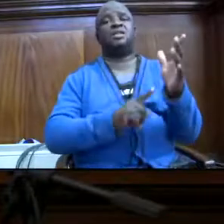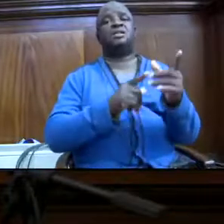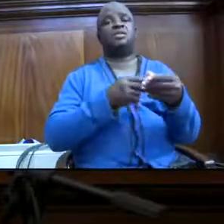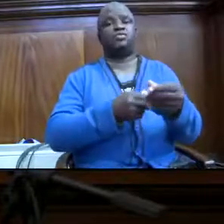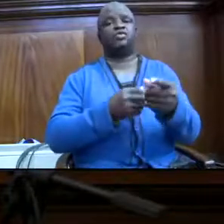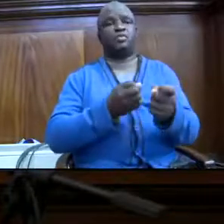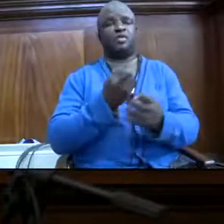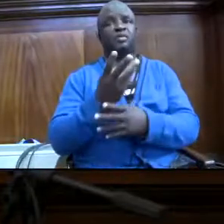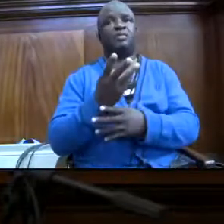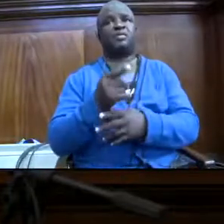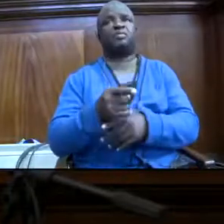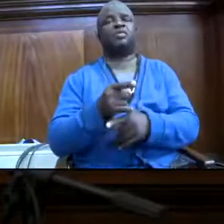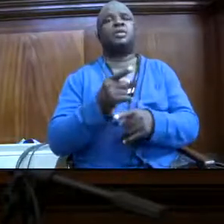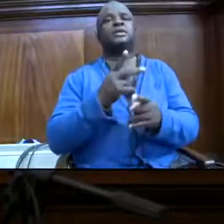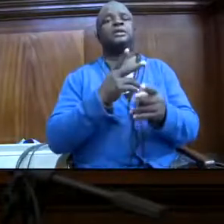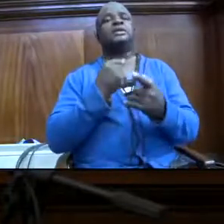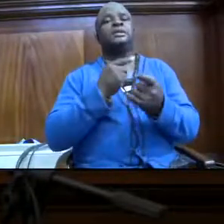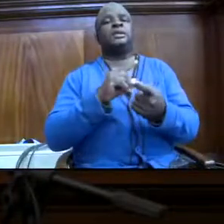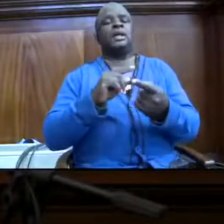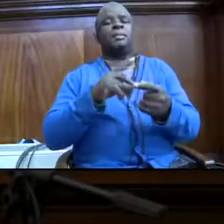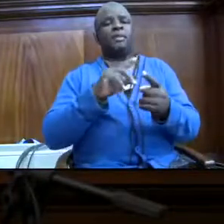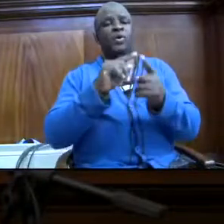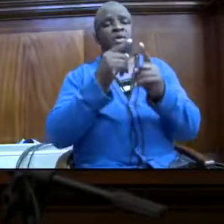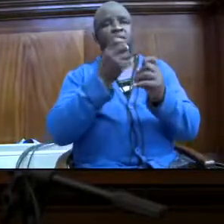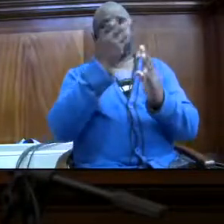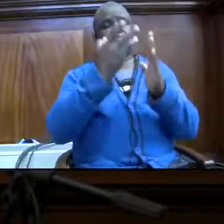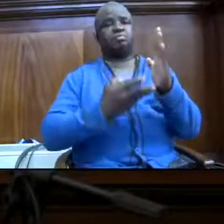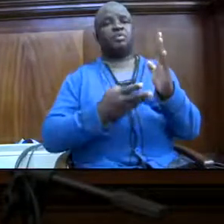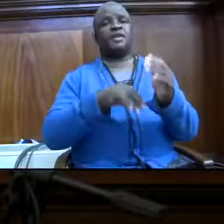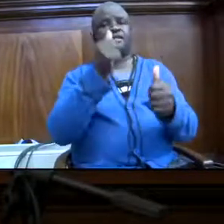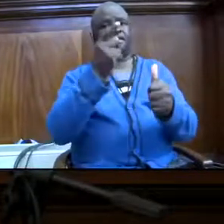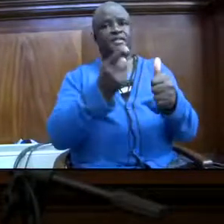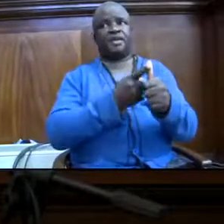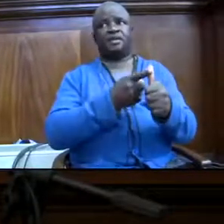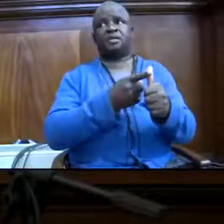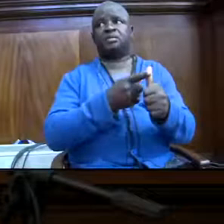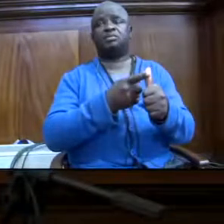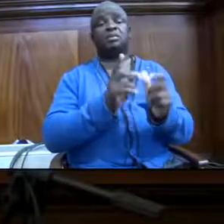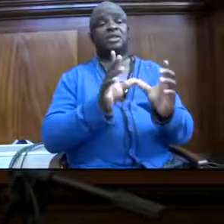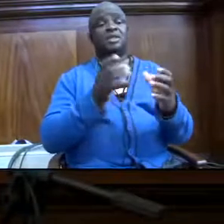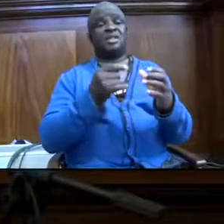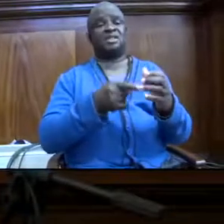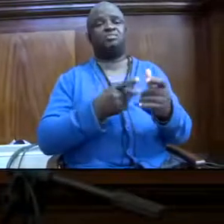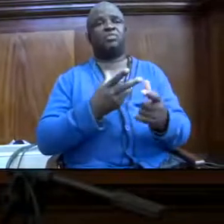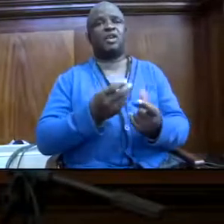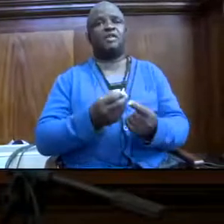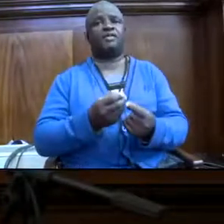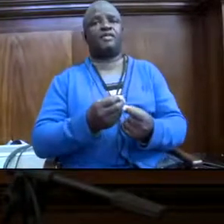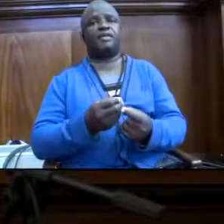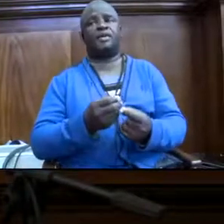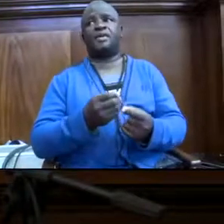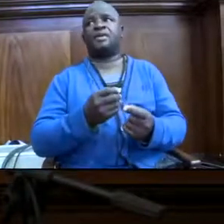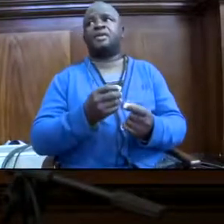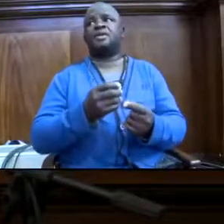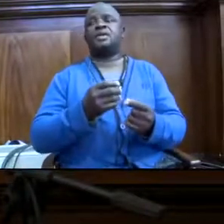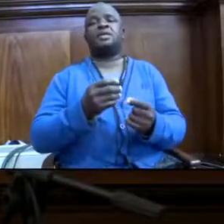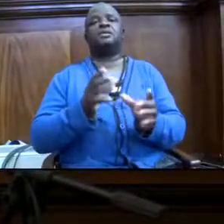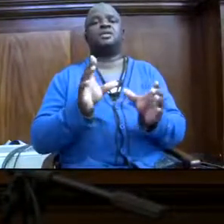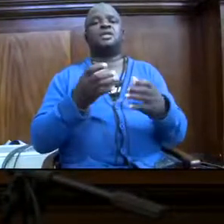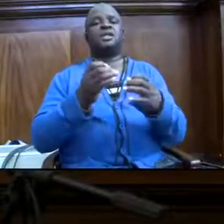so this is our demand in this section this is a section 77